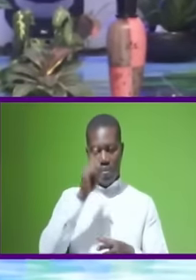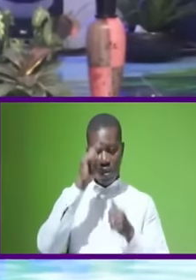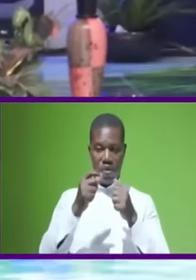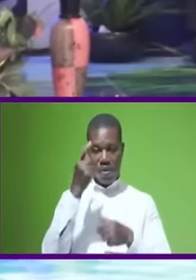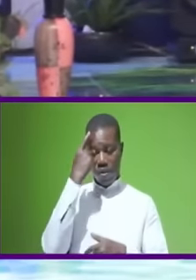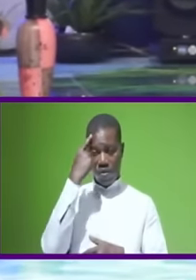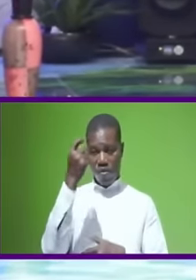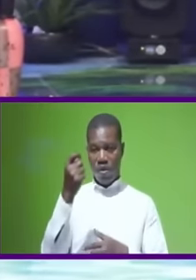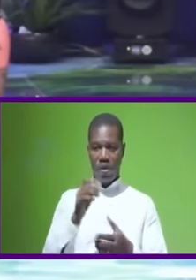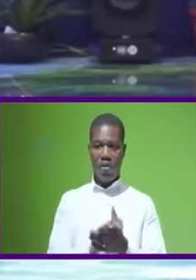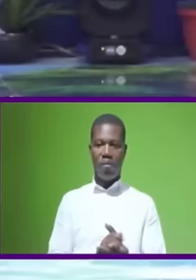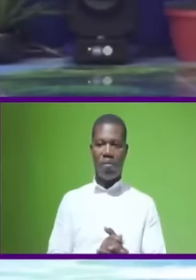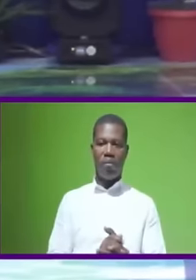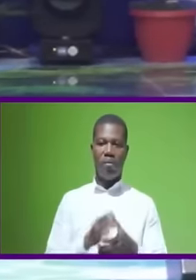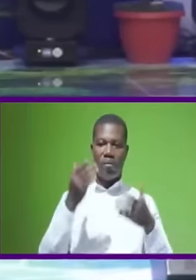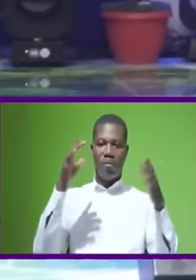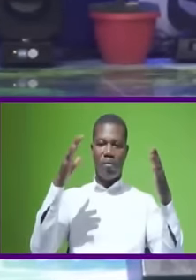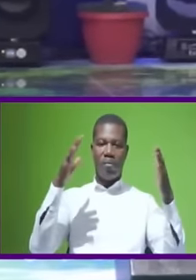wickedness. Oh, wickedness.